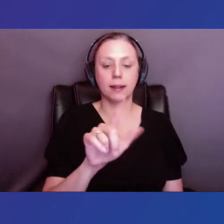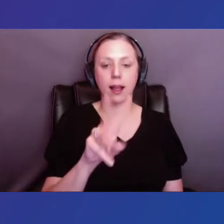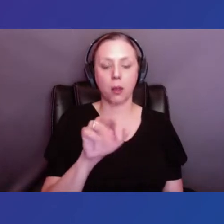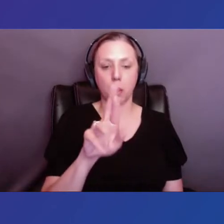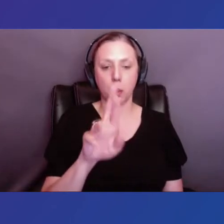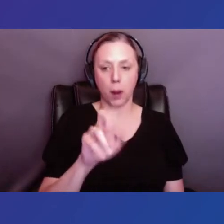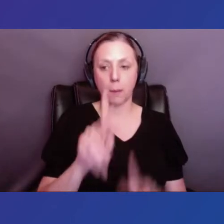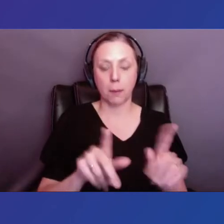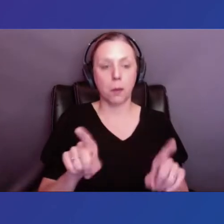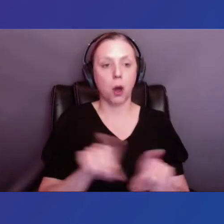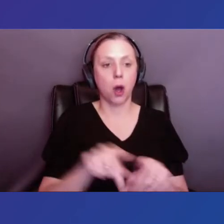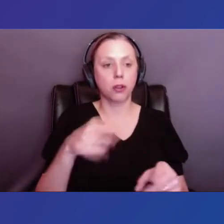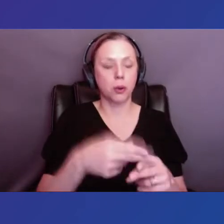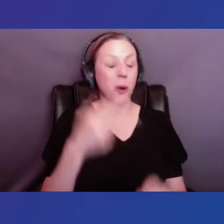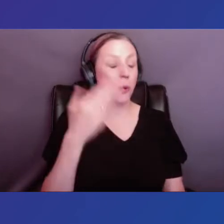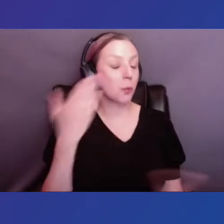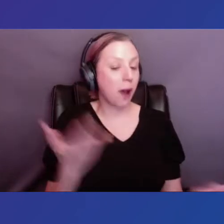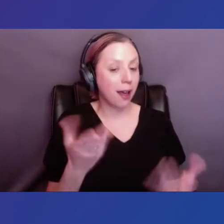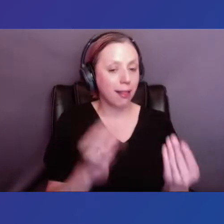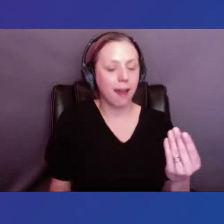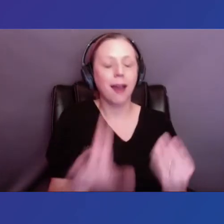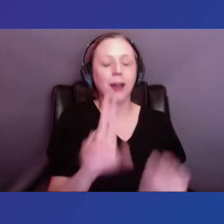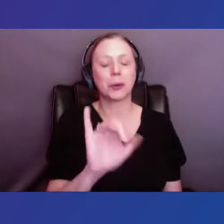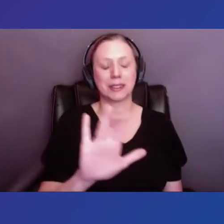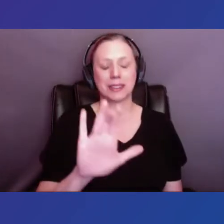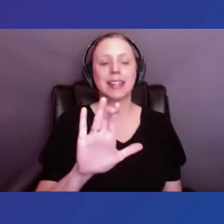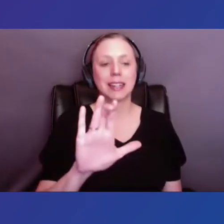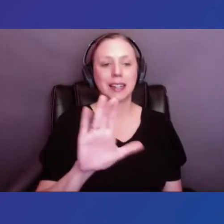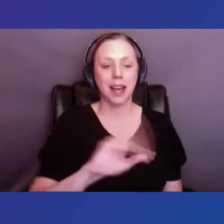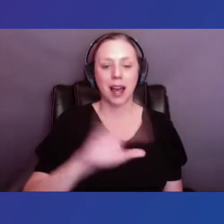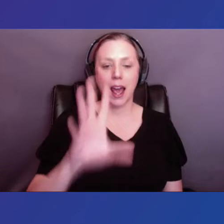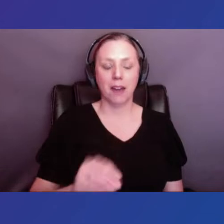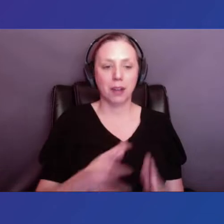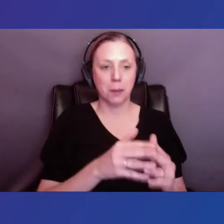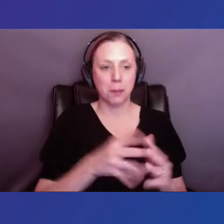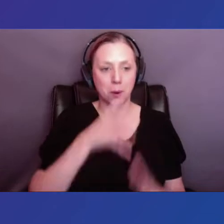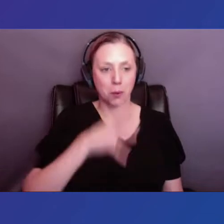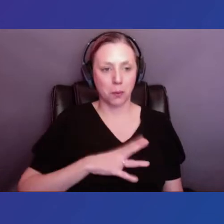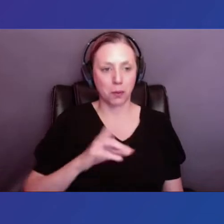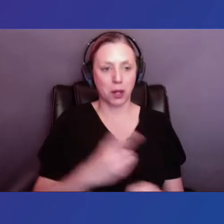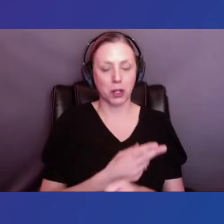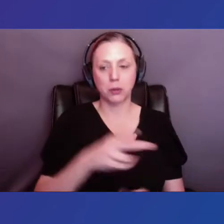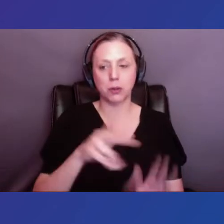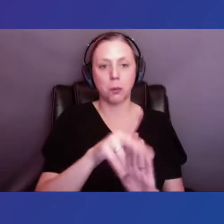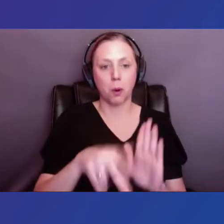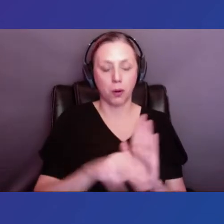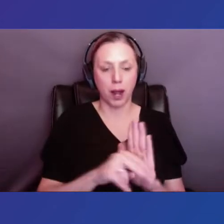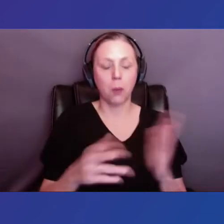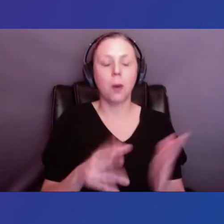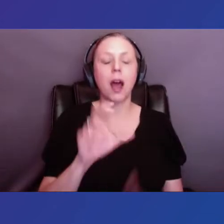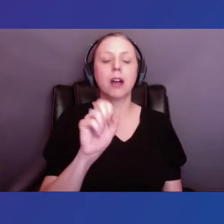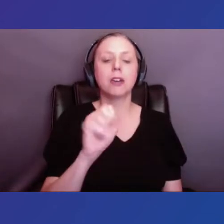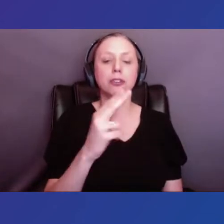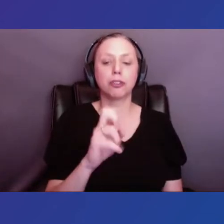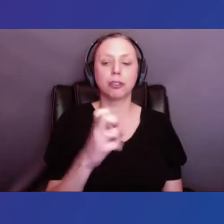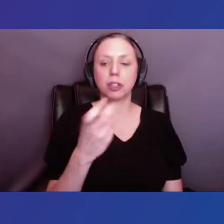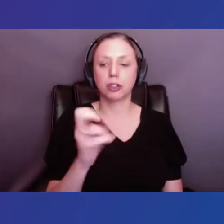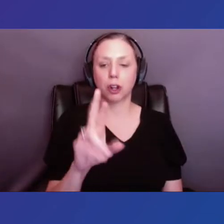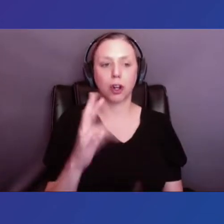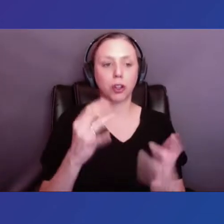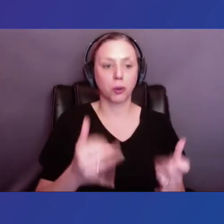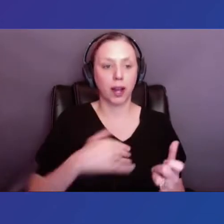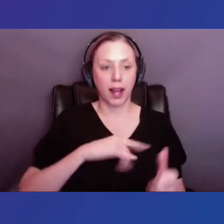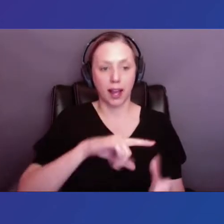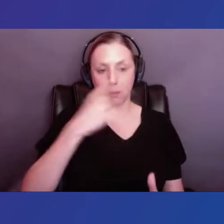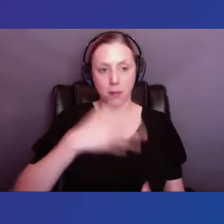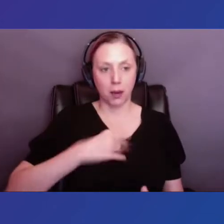also known as New York City. I'm an African-American woman who uses she, her pronouns. Today, I'm wearing a black and